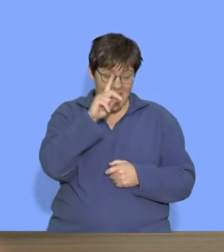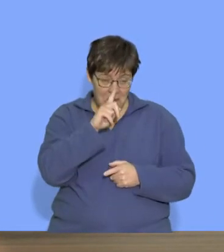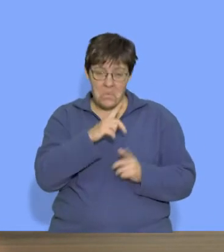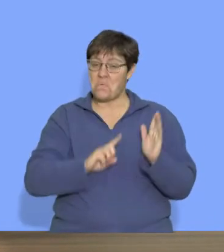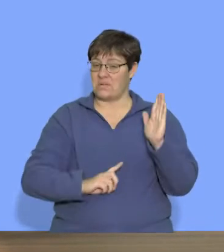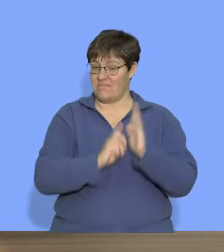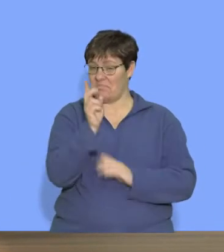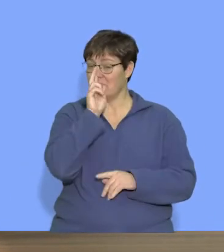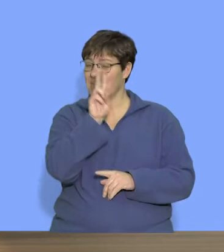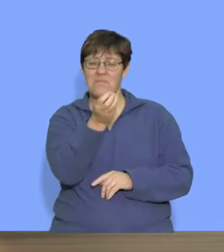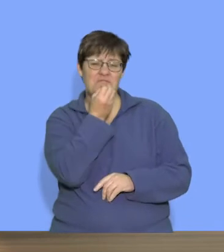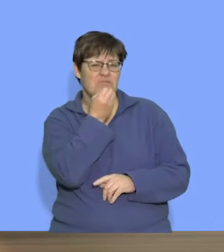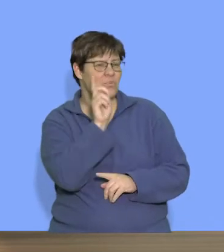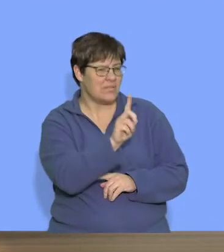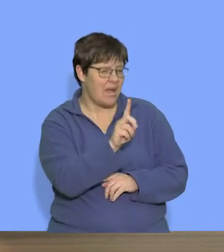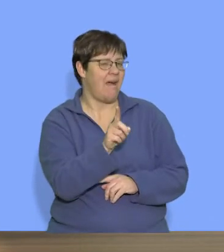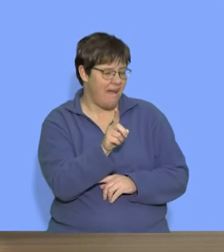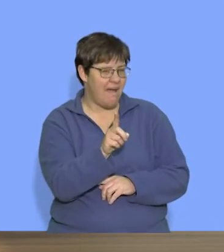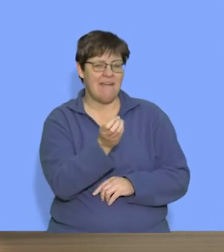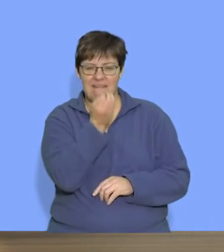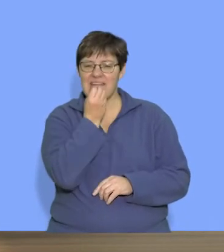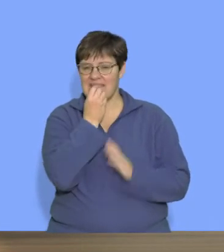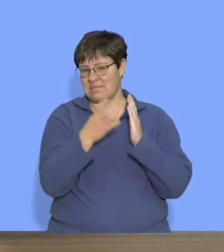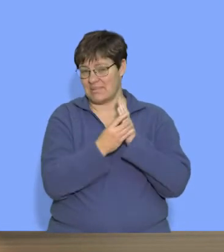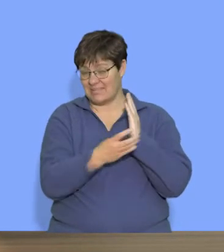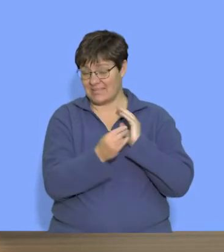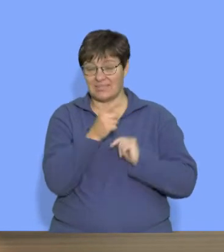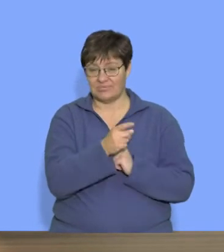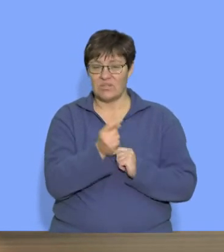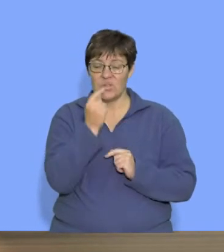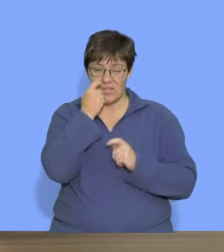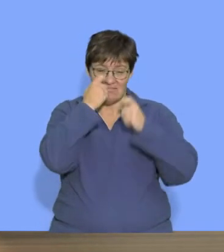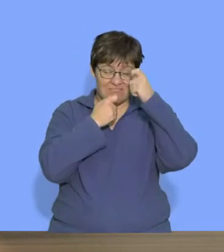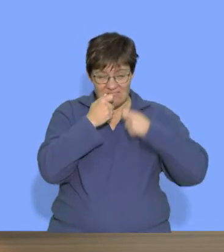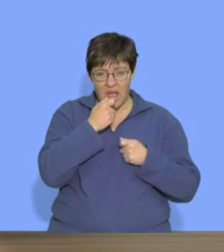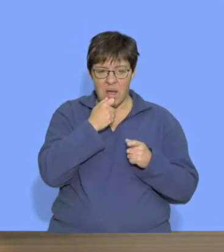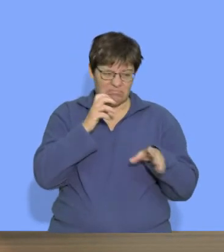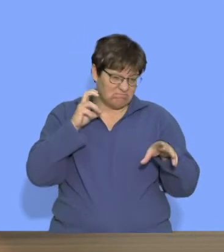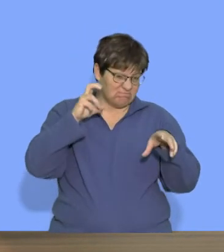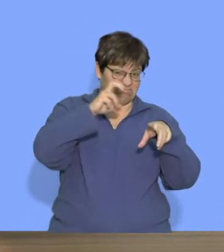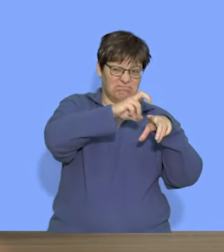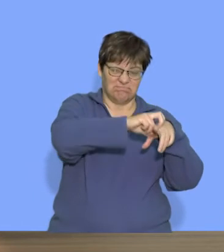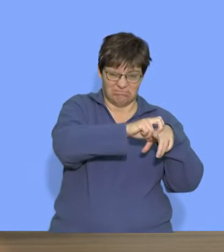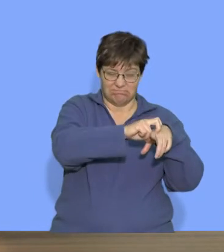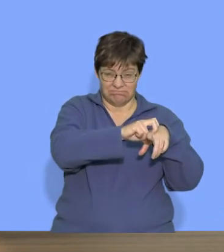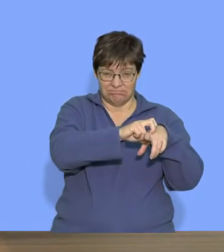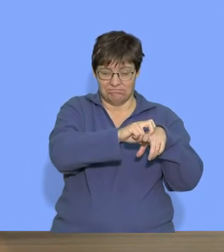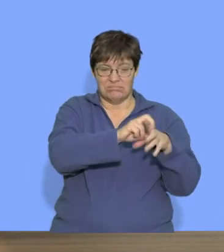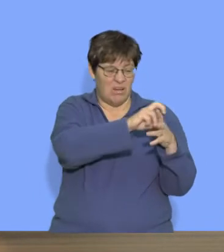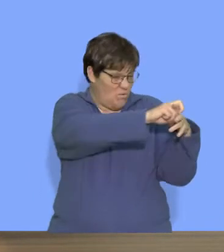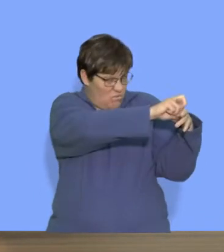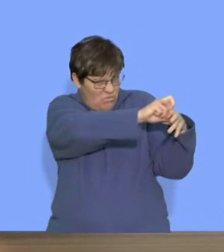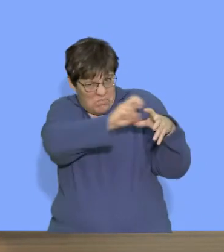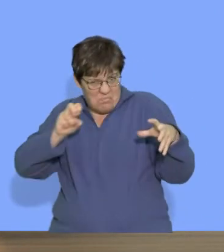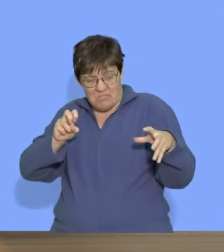of nutrition. Again, carnivore. It's able to use its large canines to pierce into its prey,